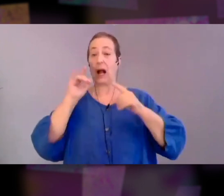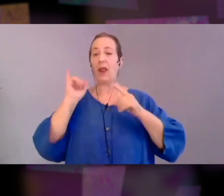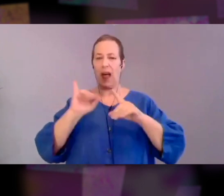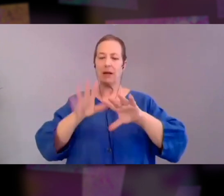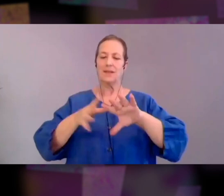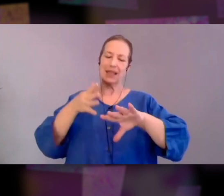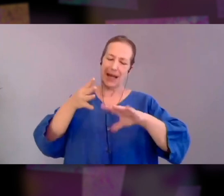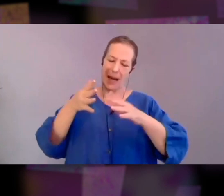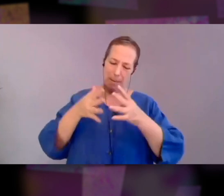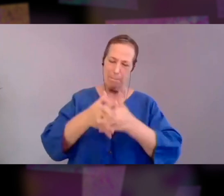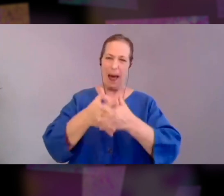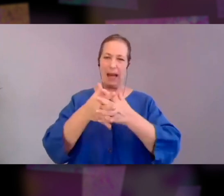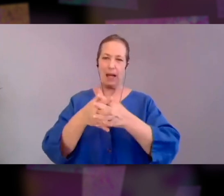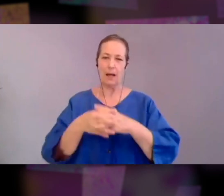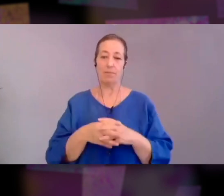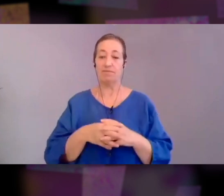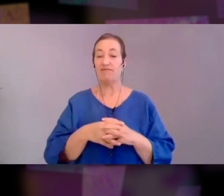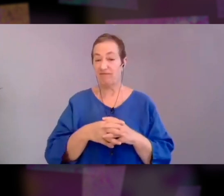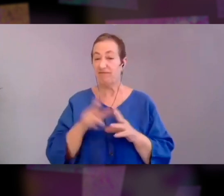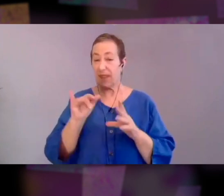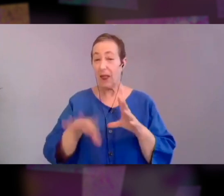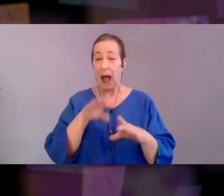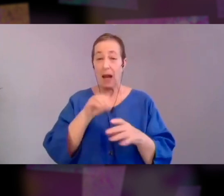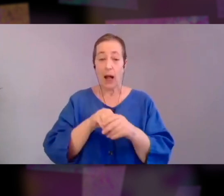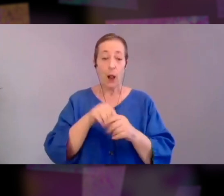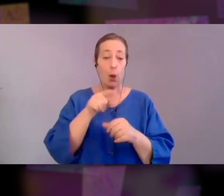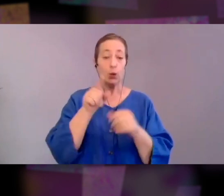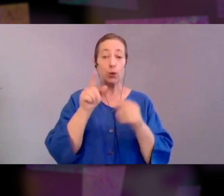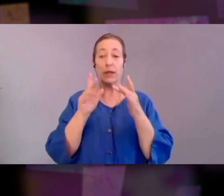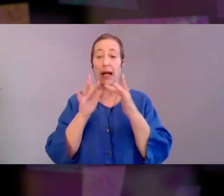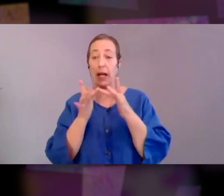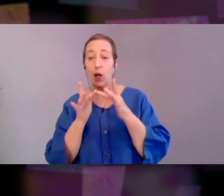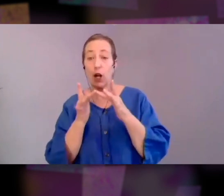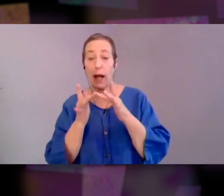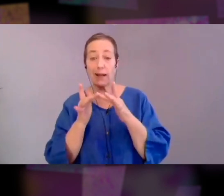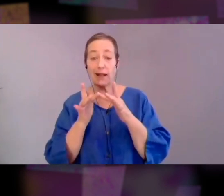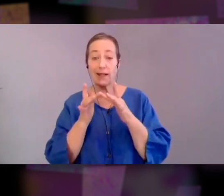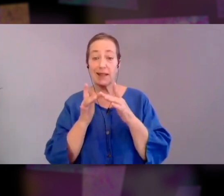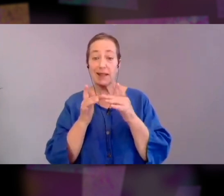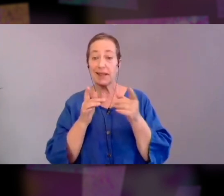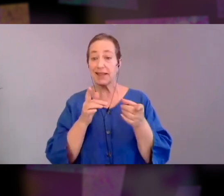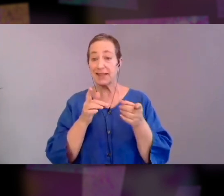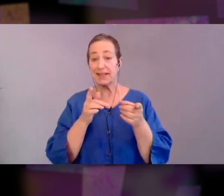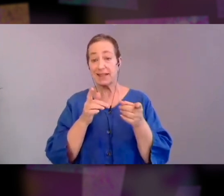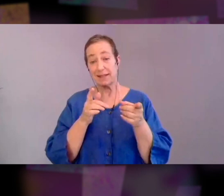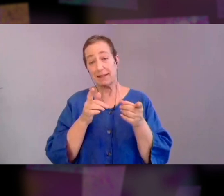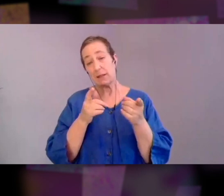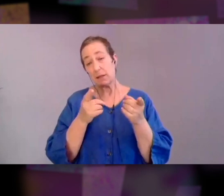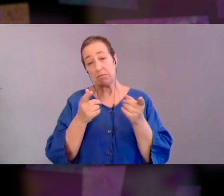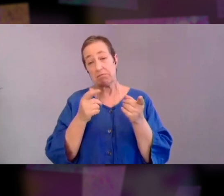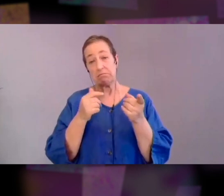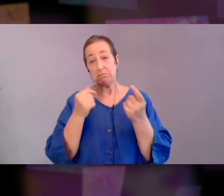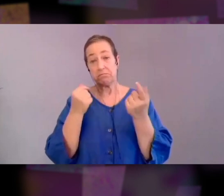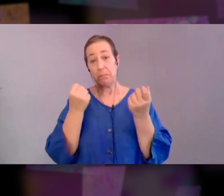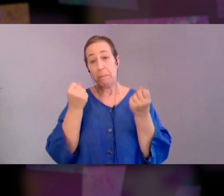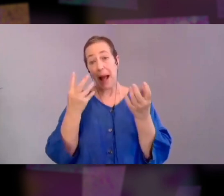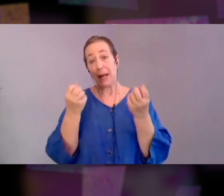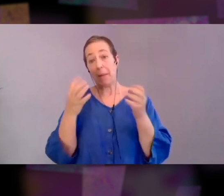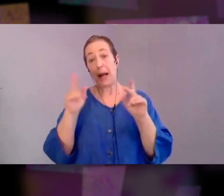That includes the high-speed internet and computer equipment we're utilizing now that's not available to so many.